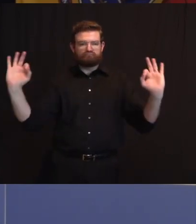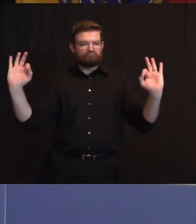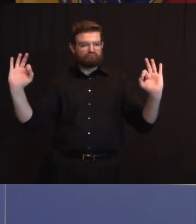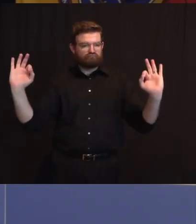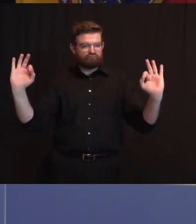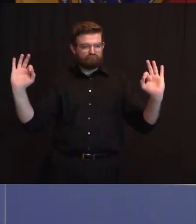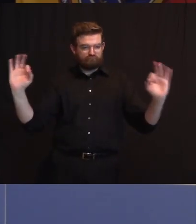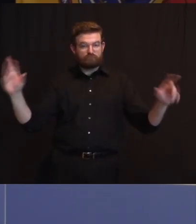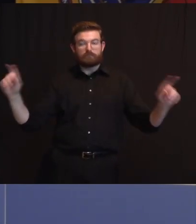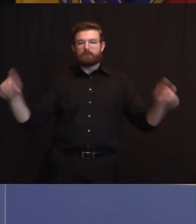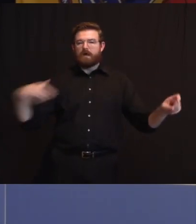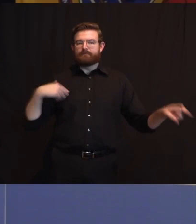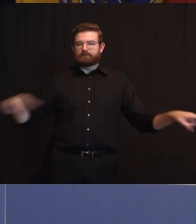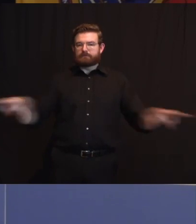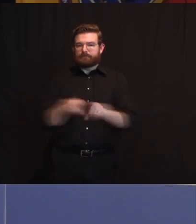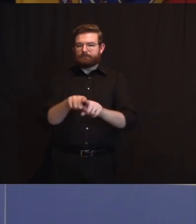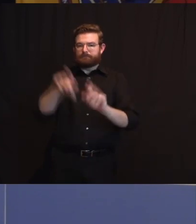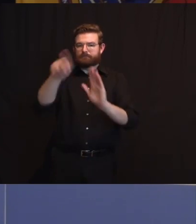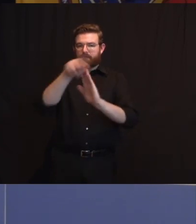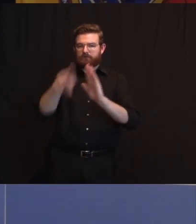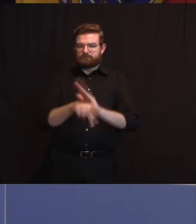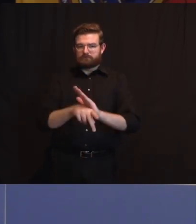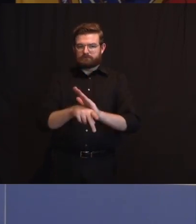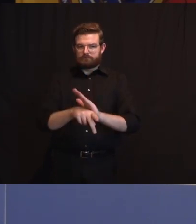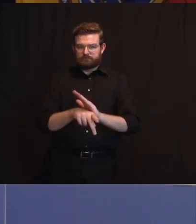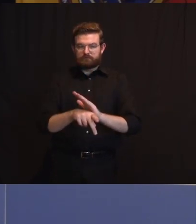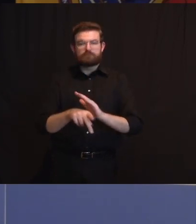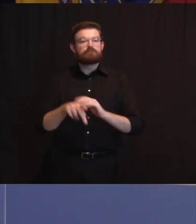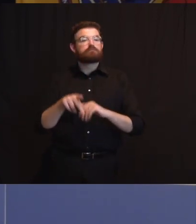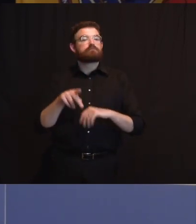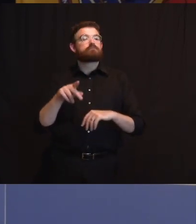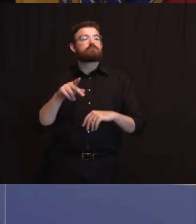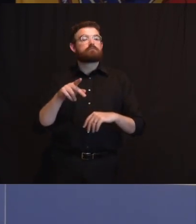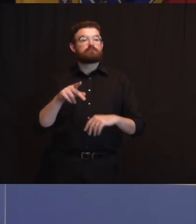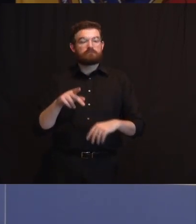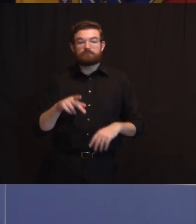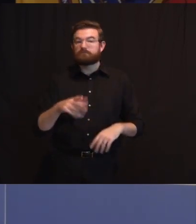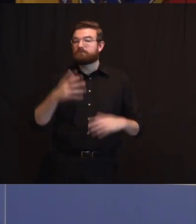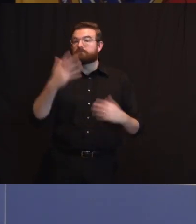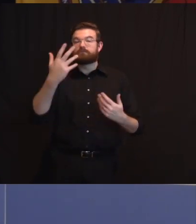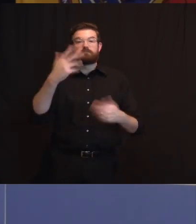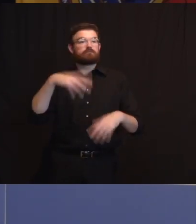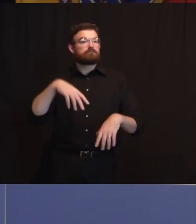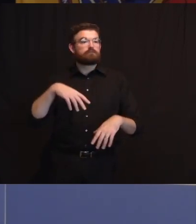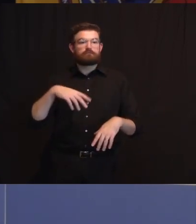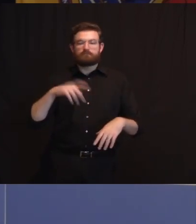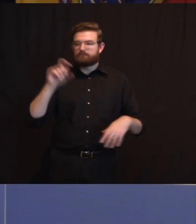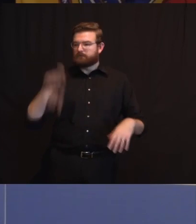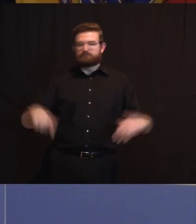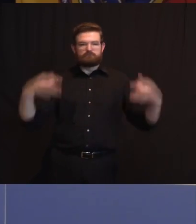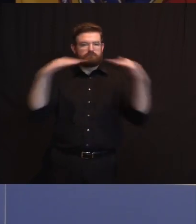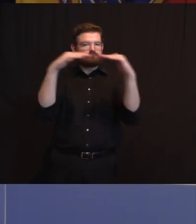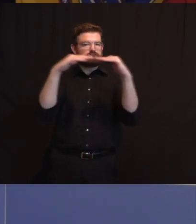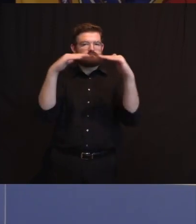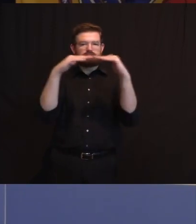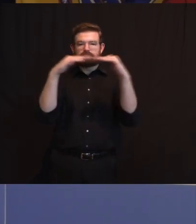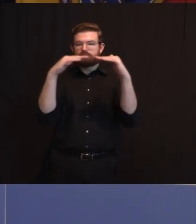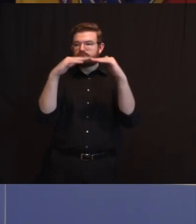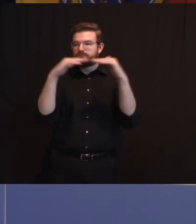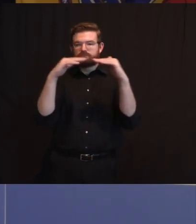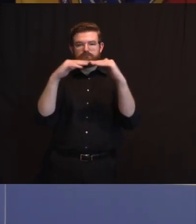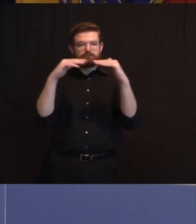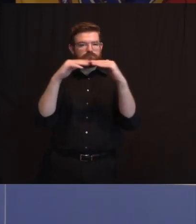follow when it comes to attendance and length of school day. Finally, To help us evaluate full-time remote learning,